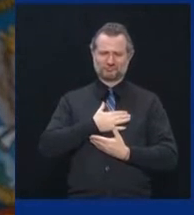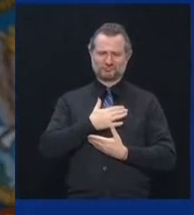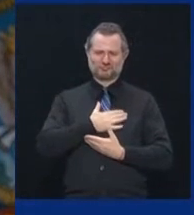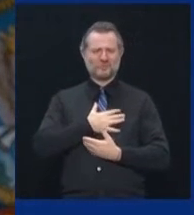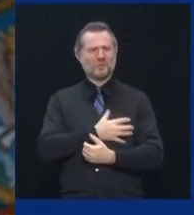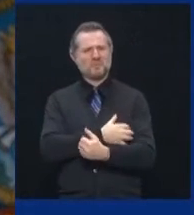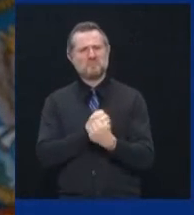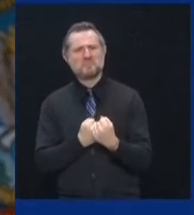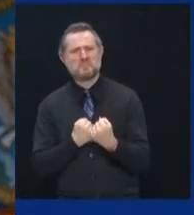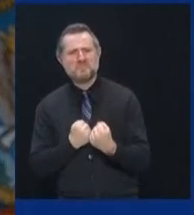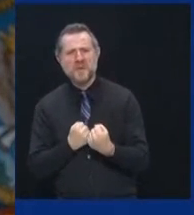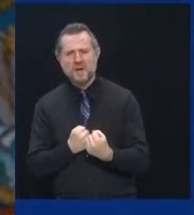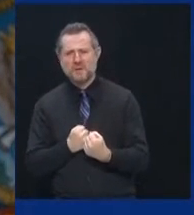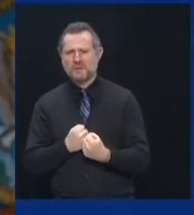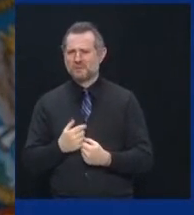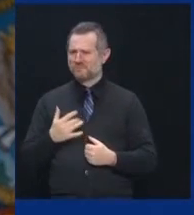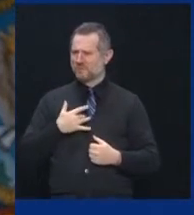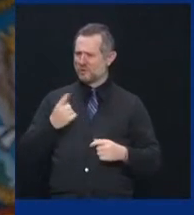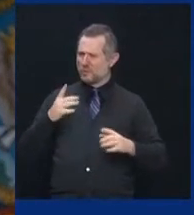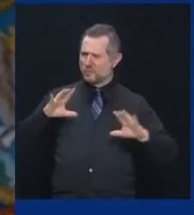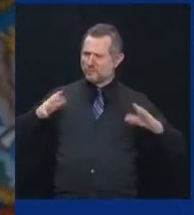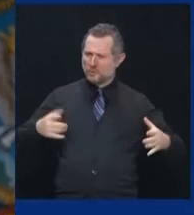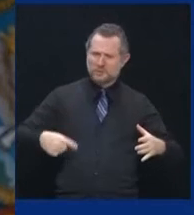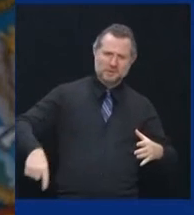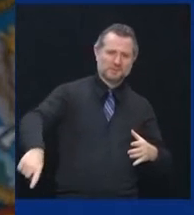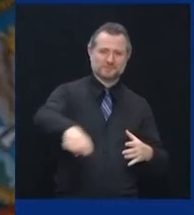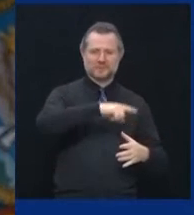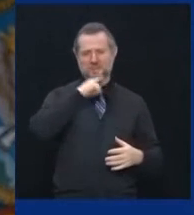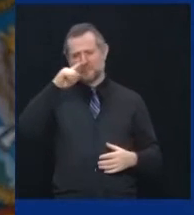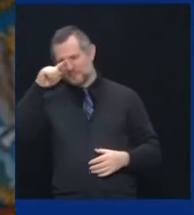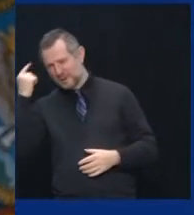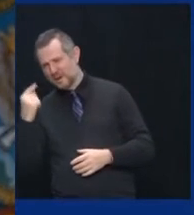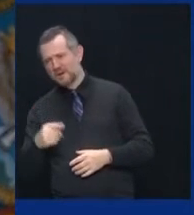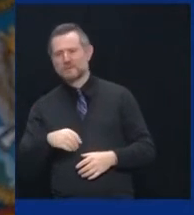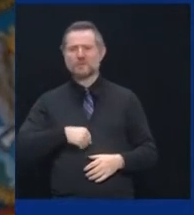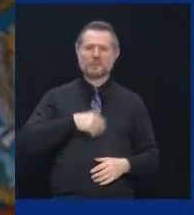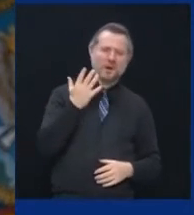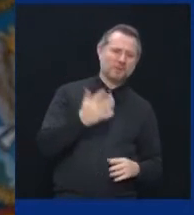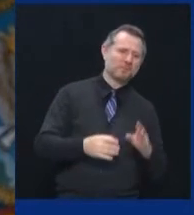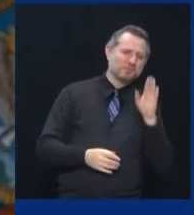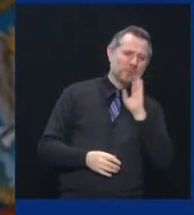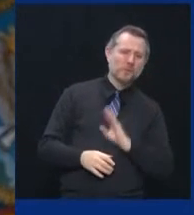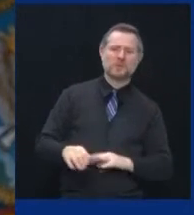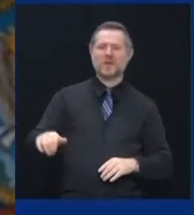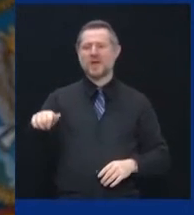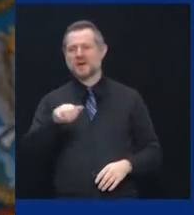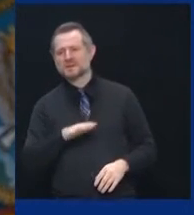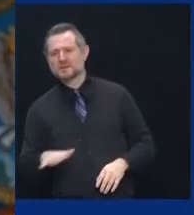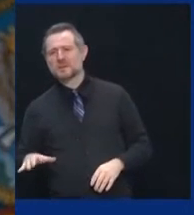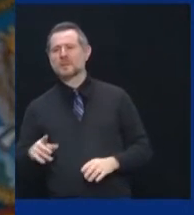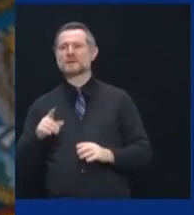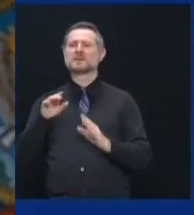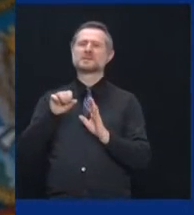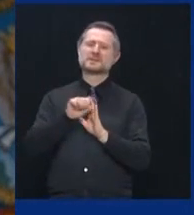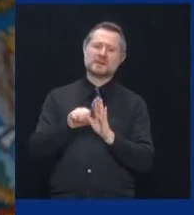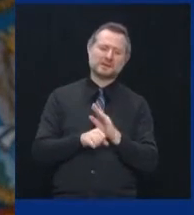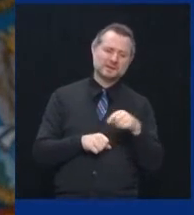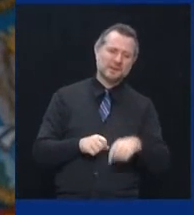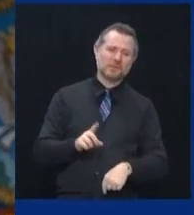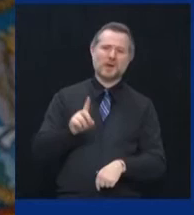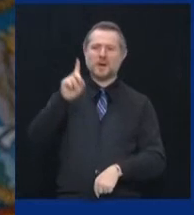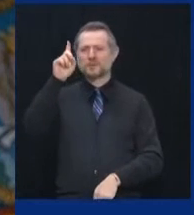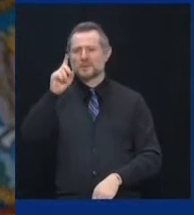of one people, black, white, brown, Asian, upstate, downstate, straight, and gay, all pulling in one